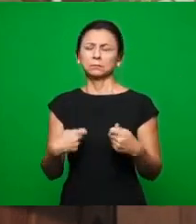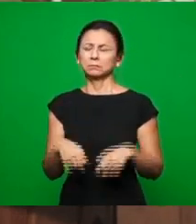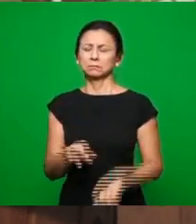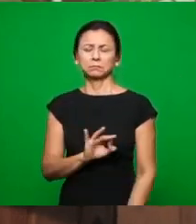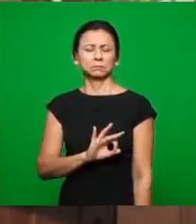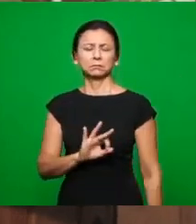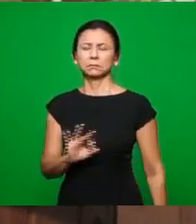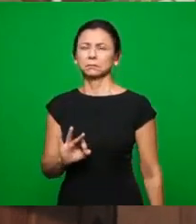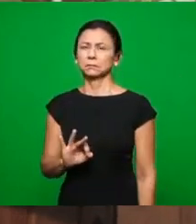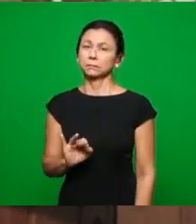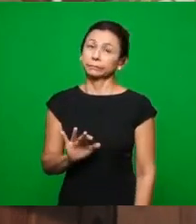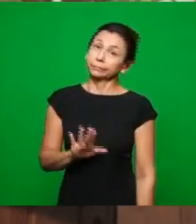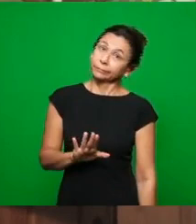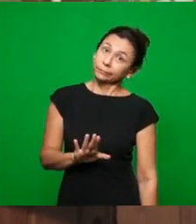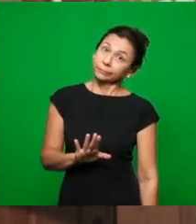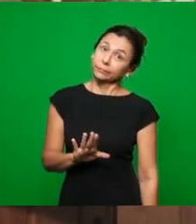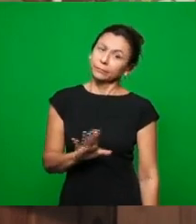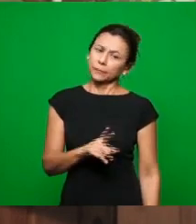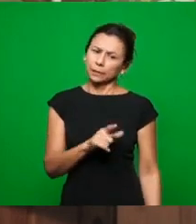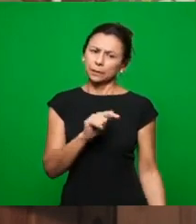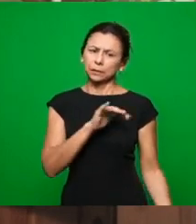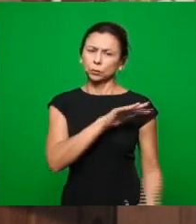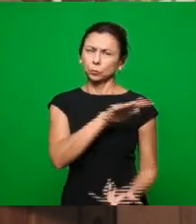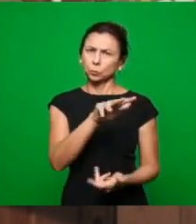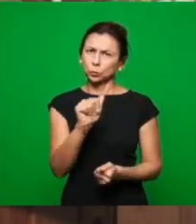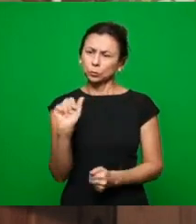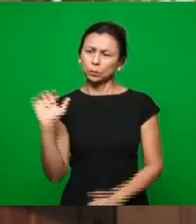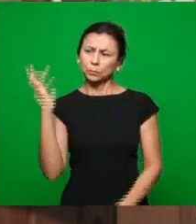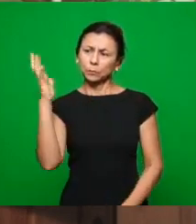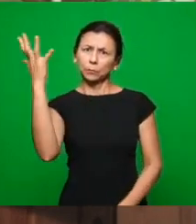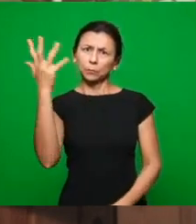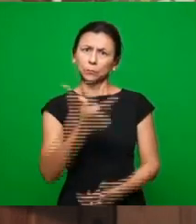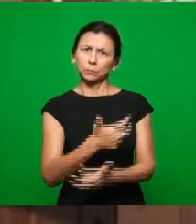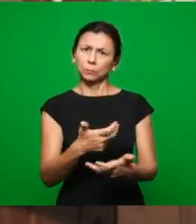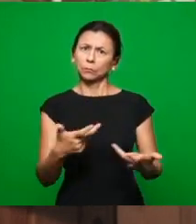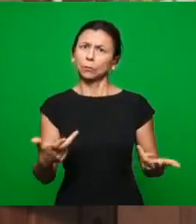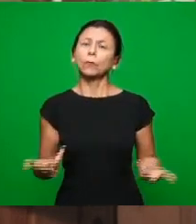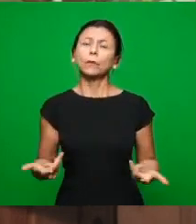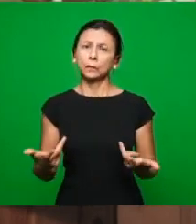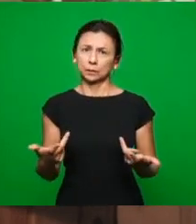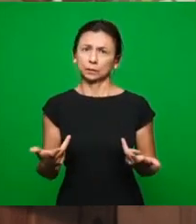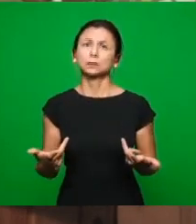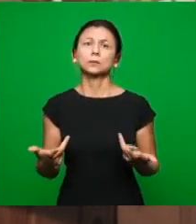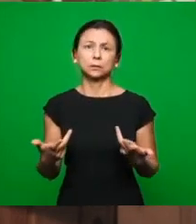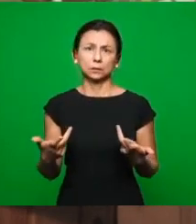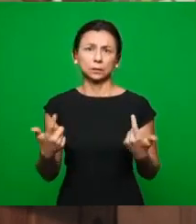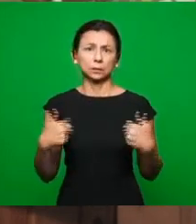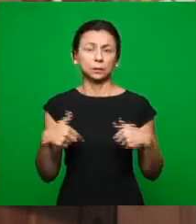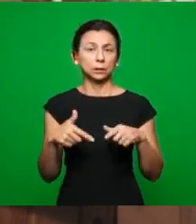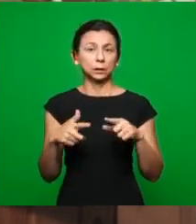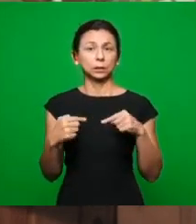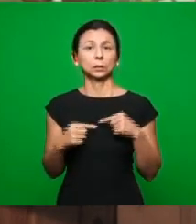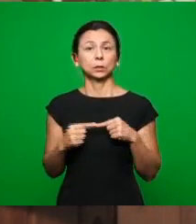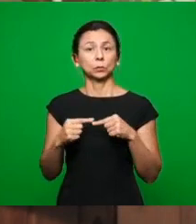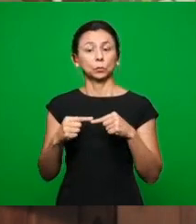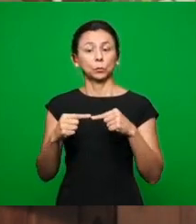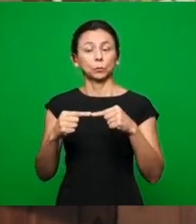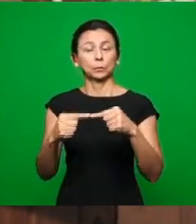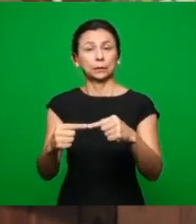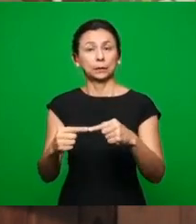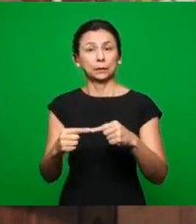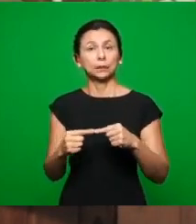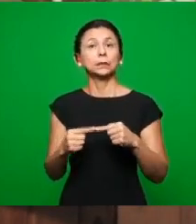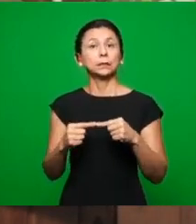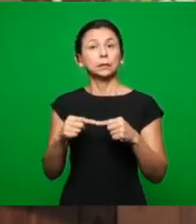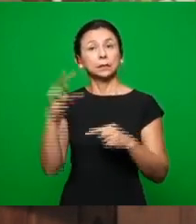this. But those are signs. There are events, there are facts that follow the